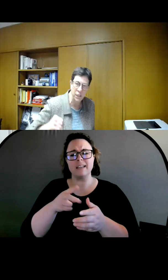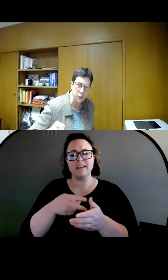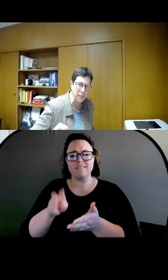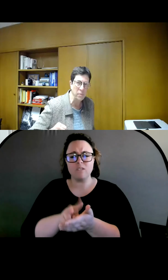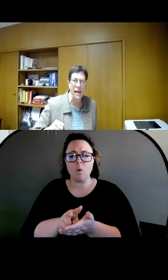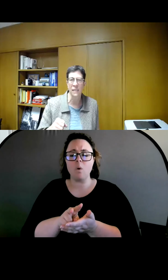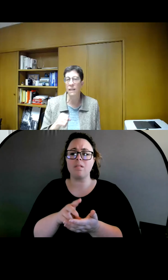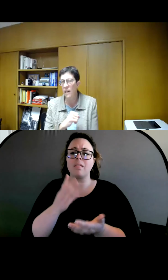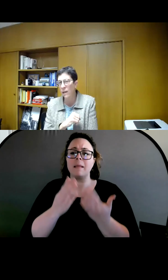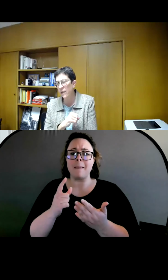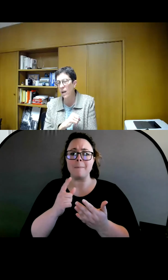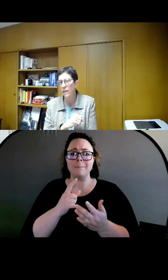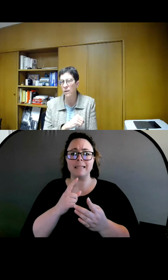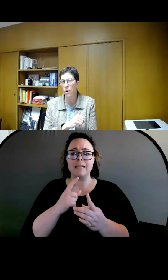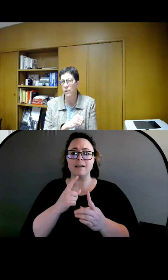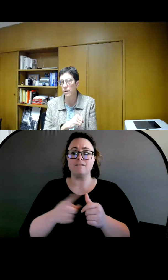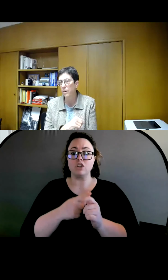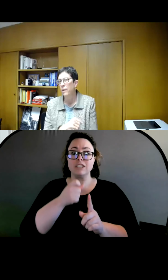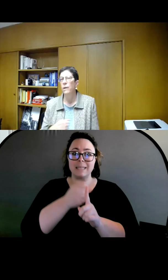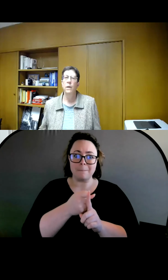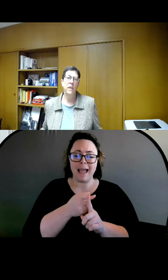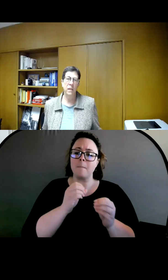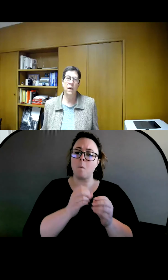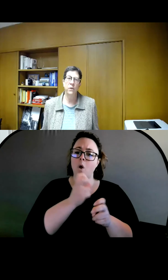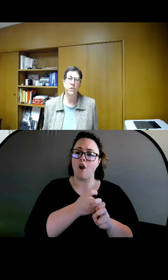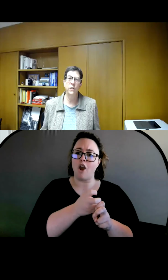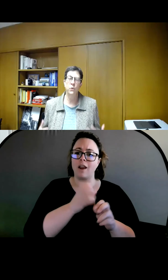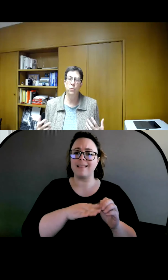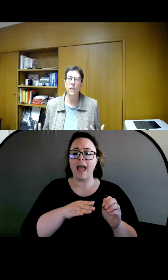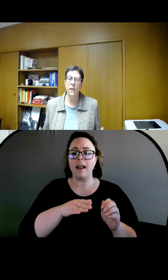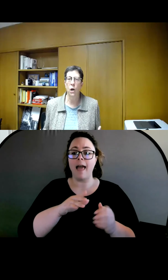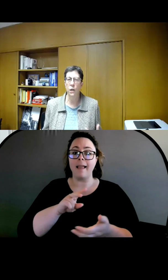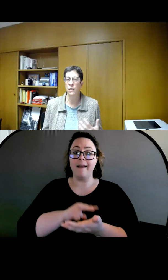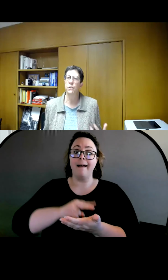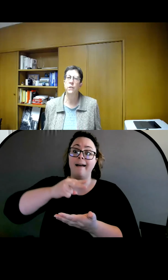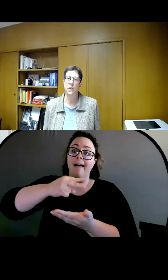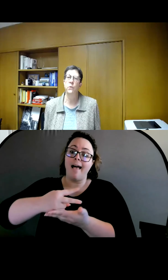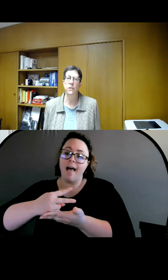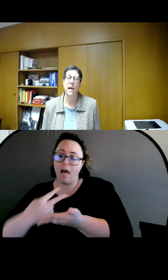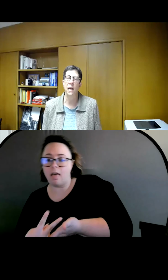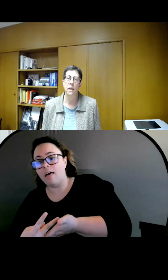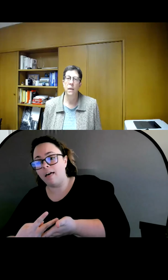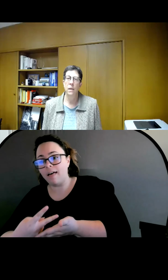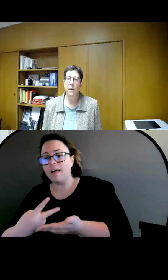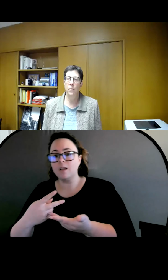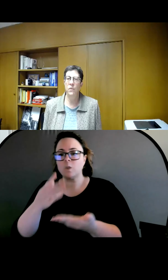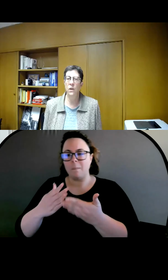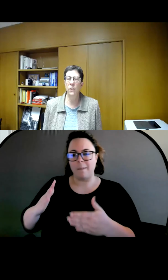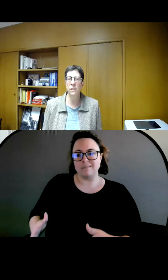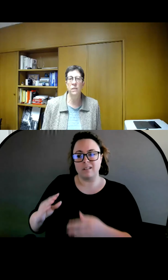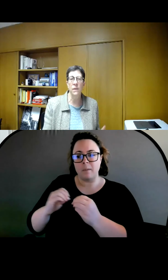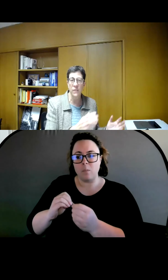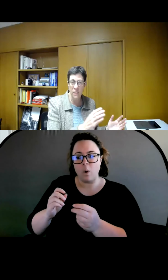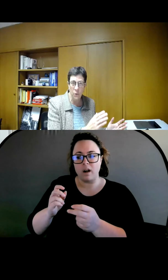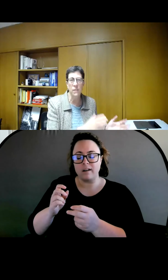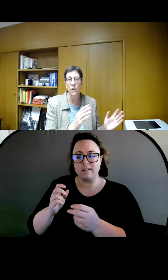the initial impact and that area got hit harder than another. So it's really hard to distinguish that. There